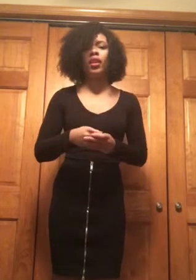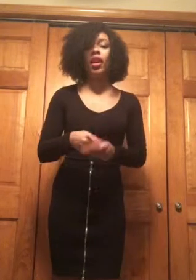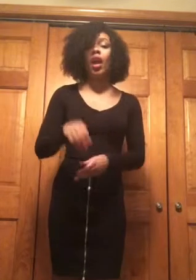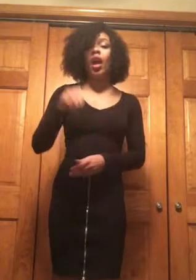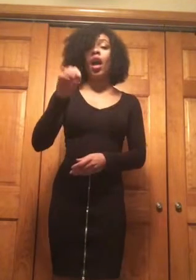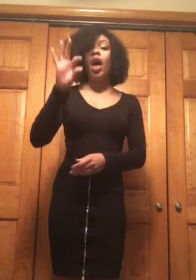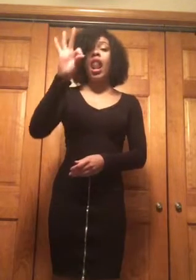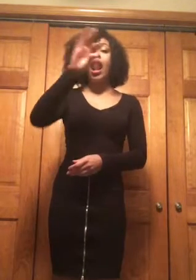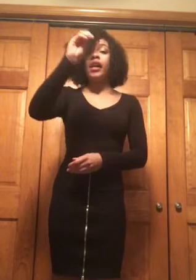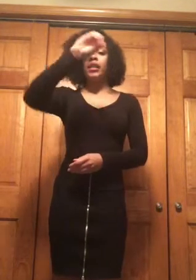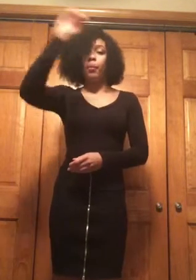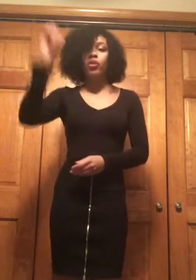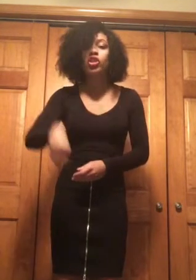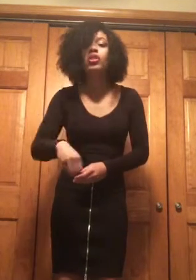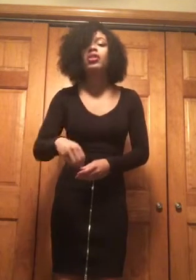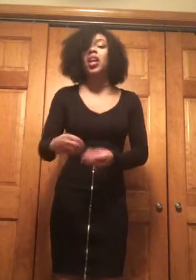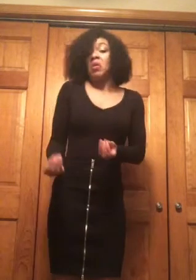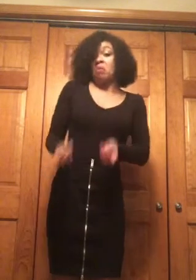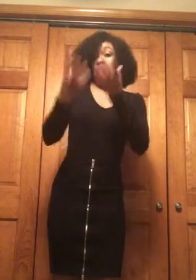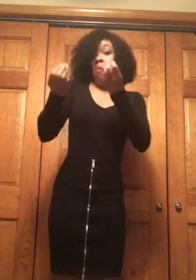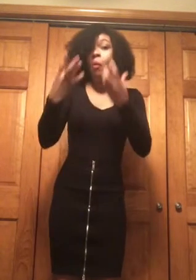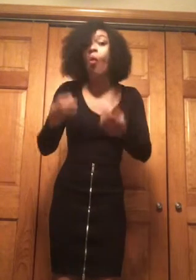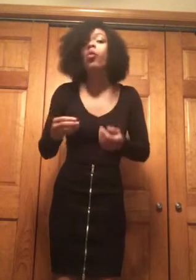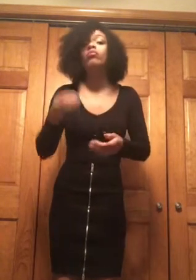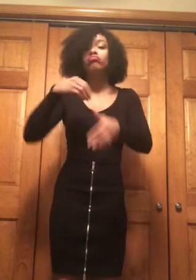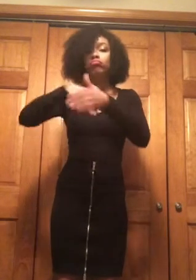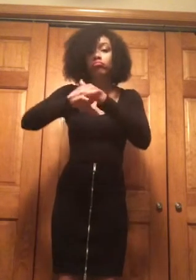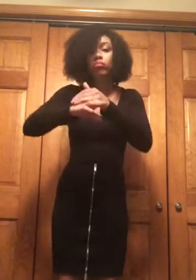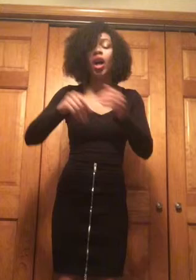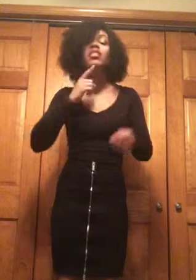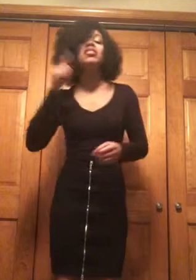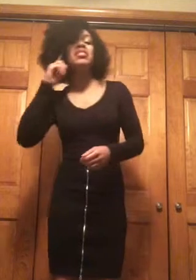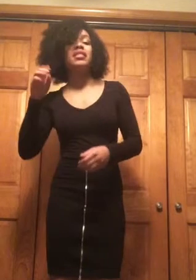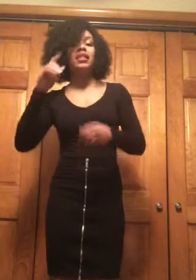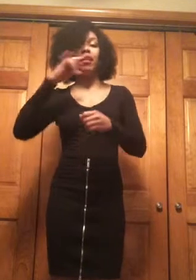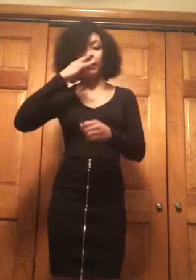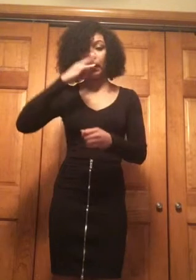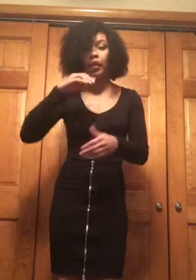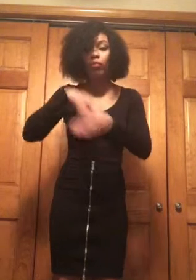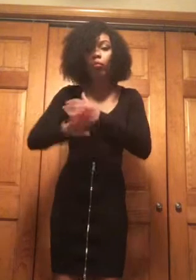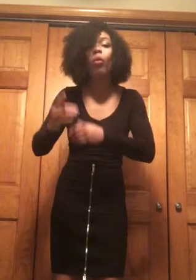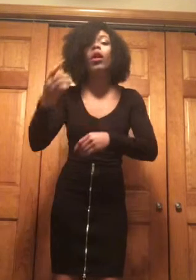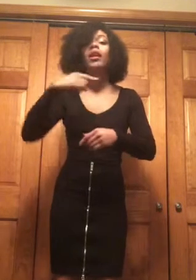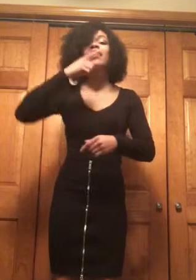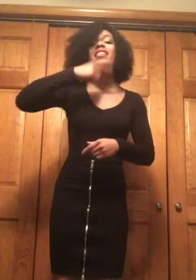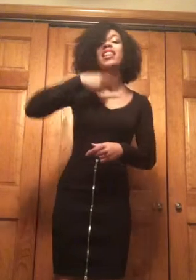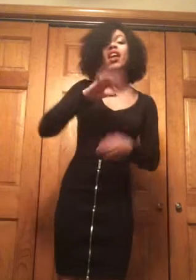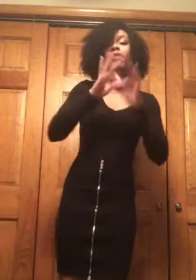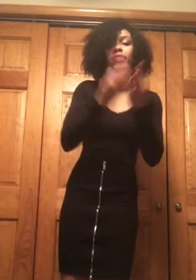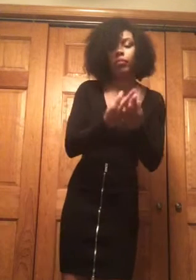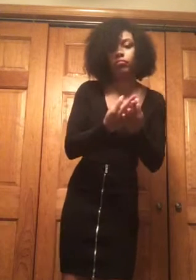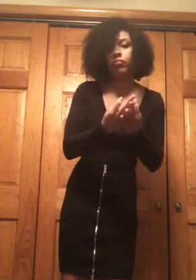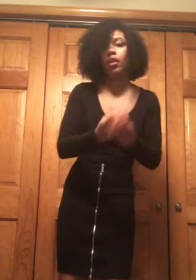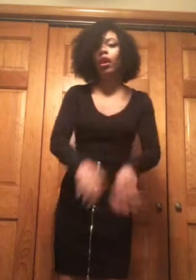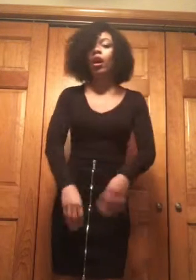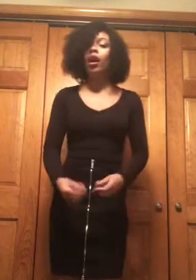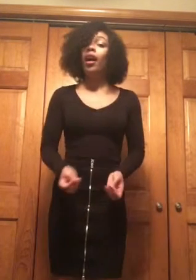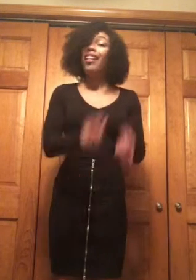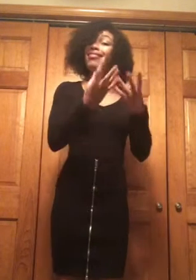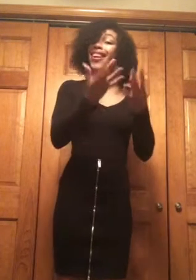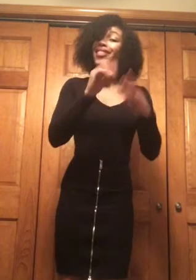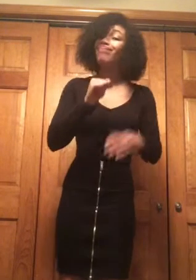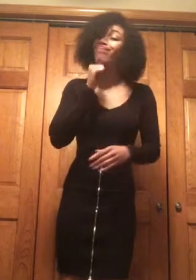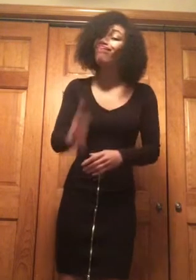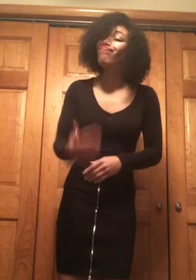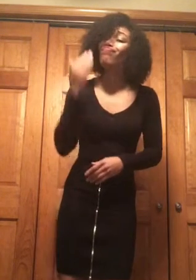learn that 90% or more of deaf children are born to hearing parents. Many of these hearing parents have little or no